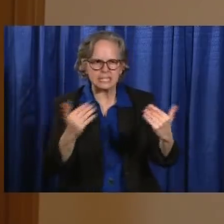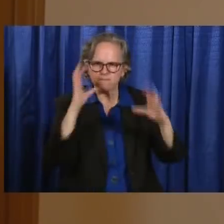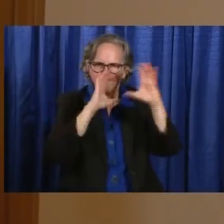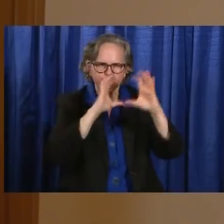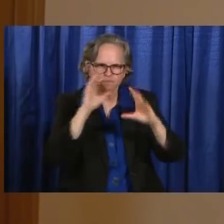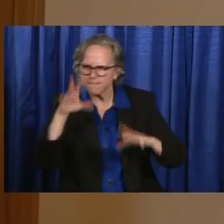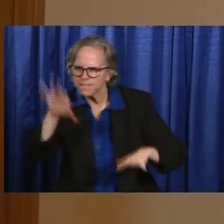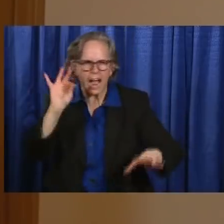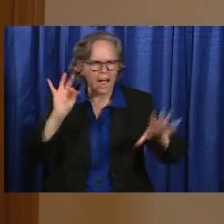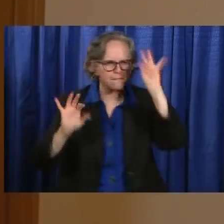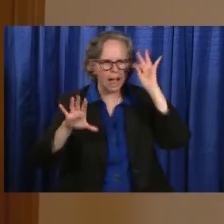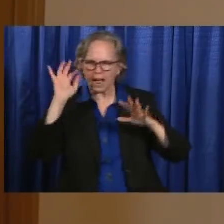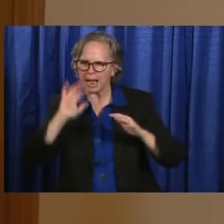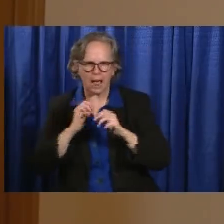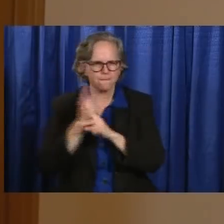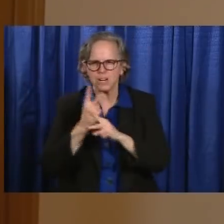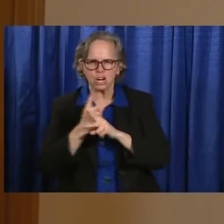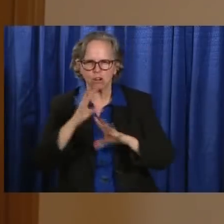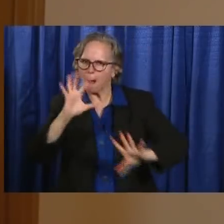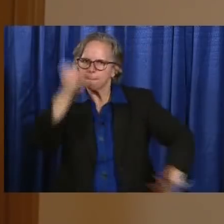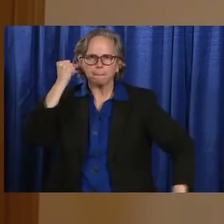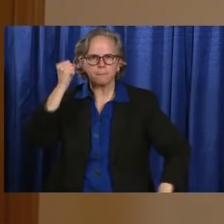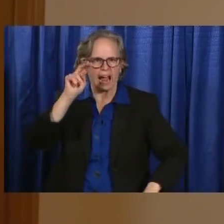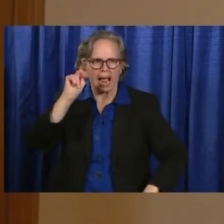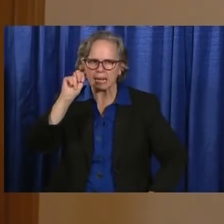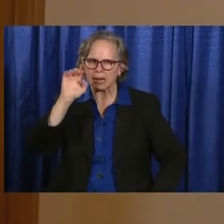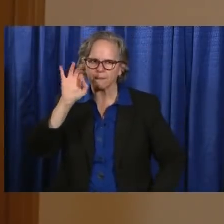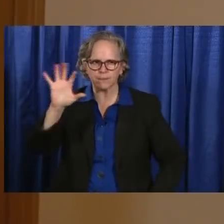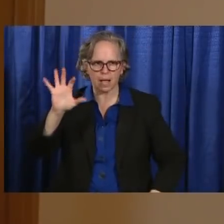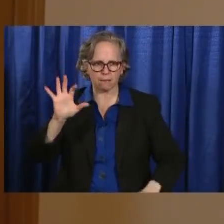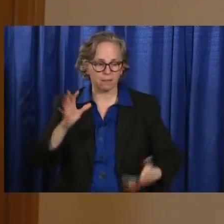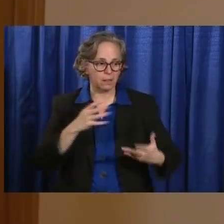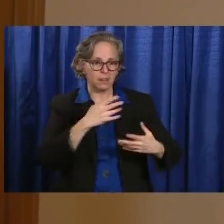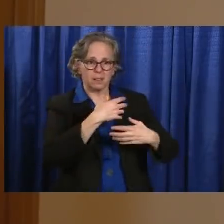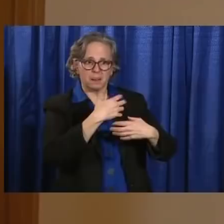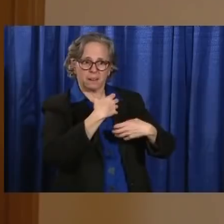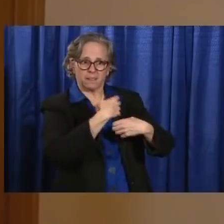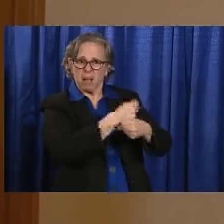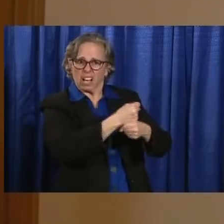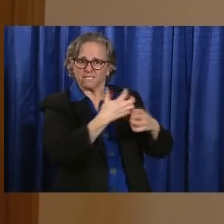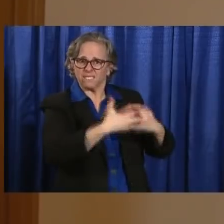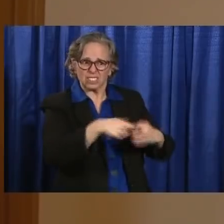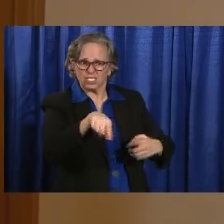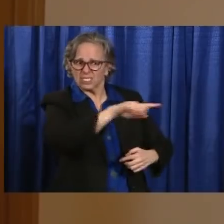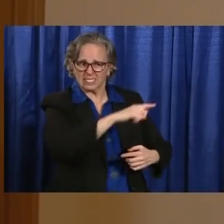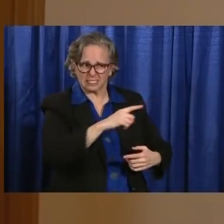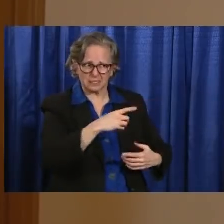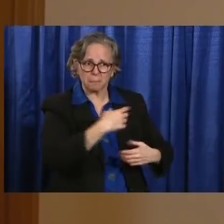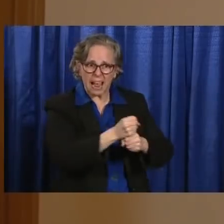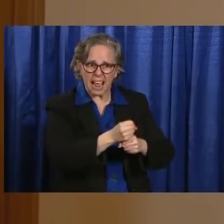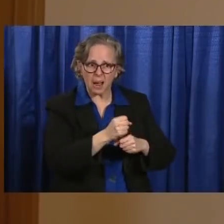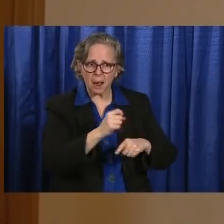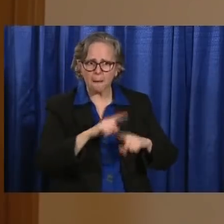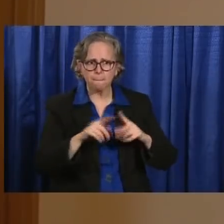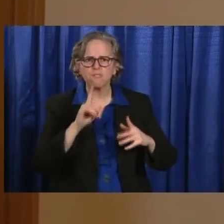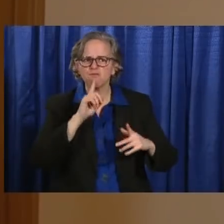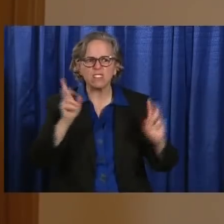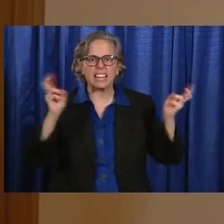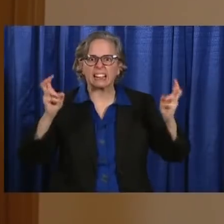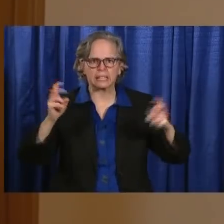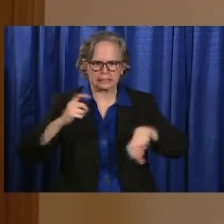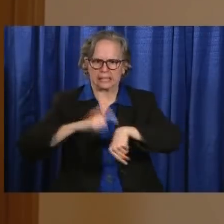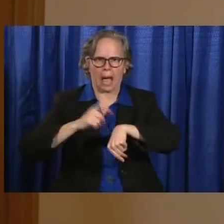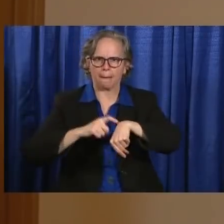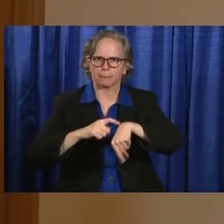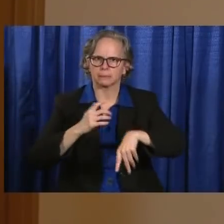We have these amazing manufacturers here in Ohio. But it is a war against time. It will be a while, and this is